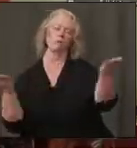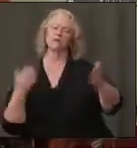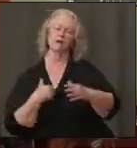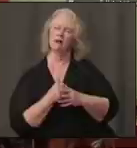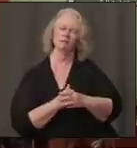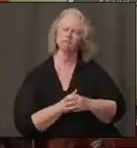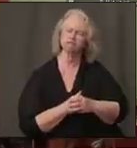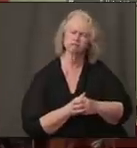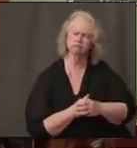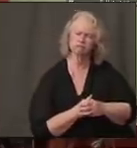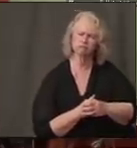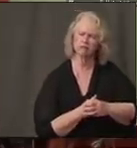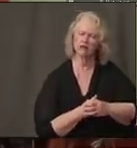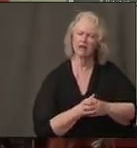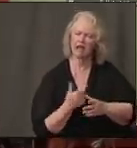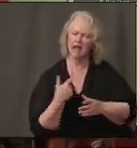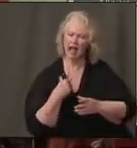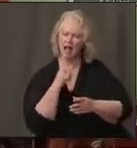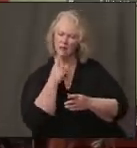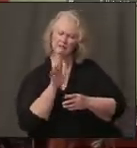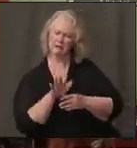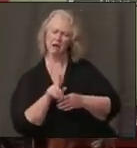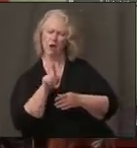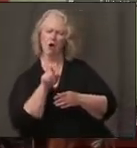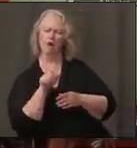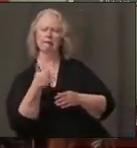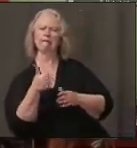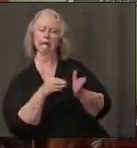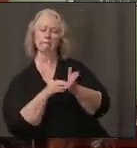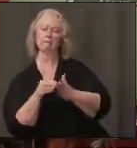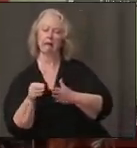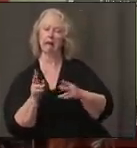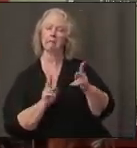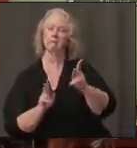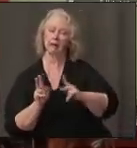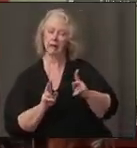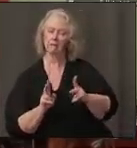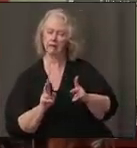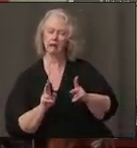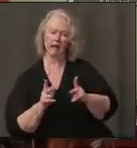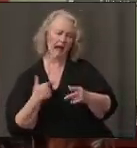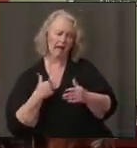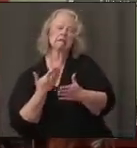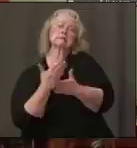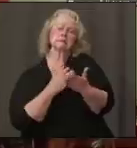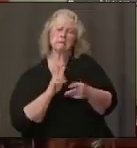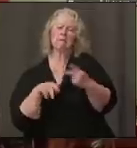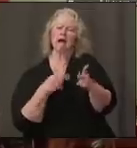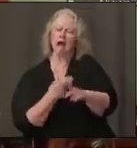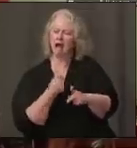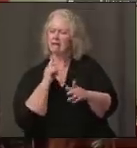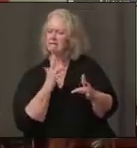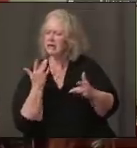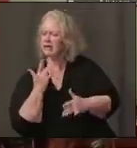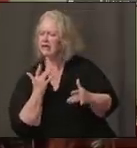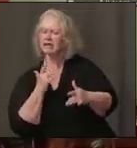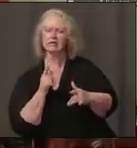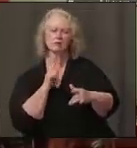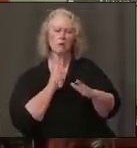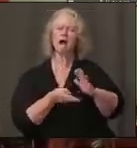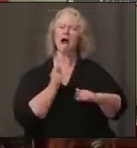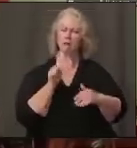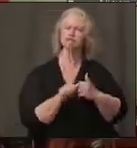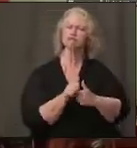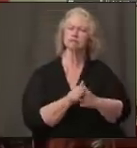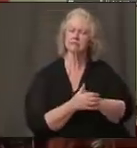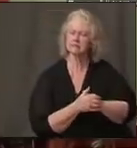note that about 110 million Americans have some comorbidity or obesity or hypertension or other illness that puts them at high risk. It's not